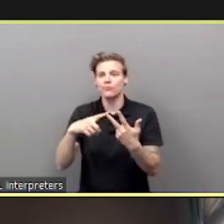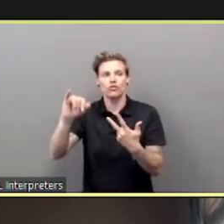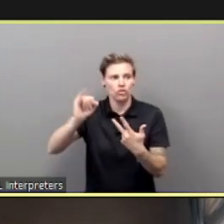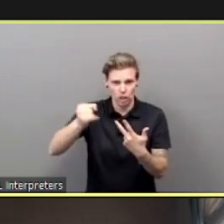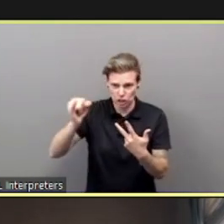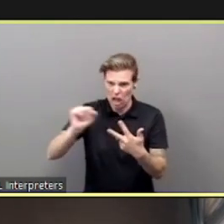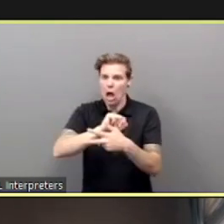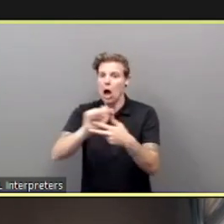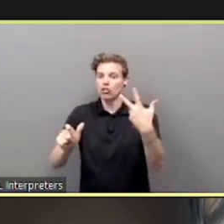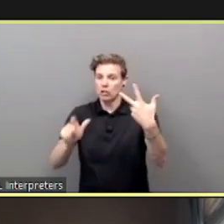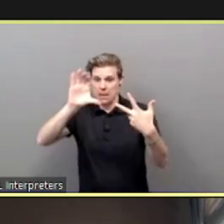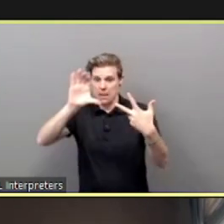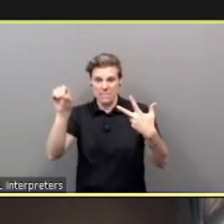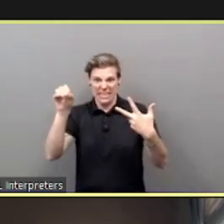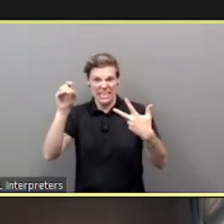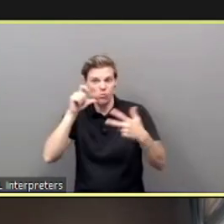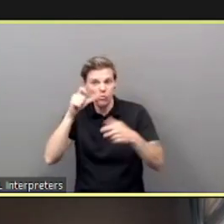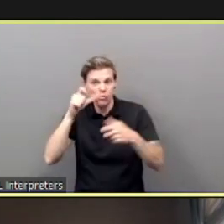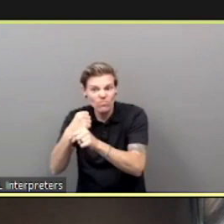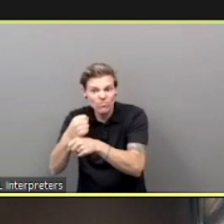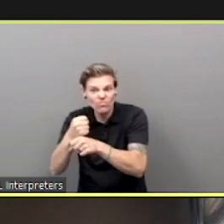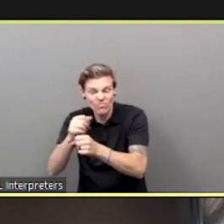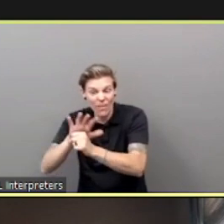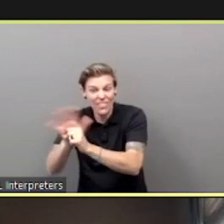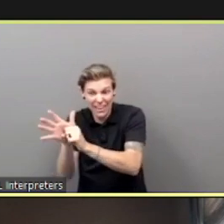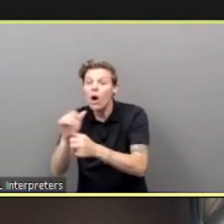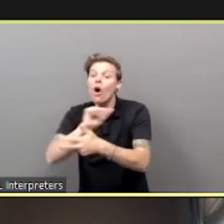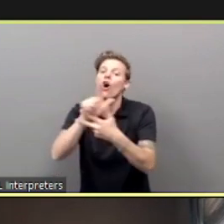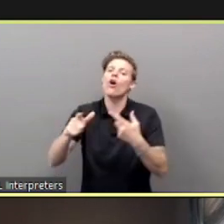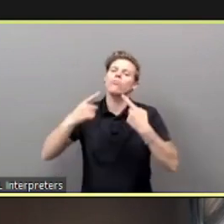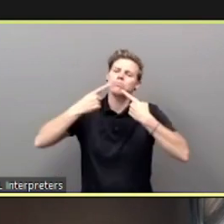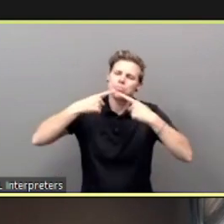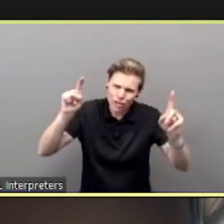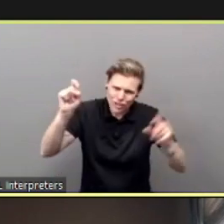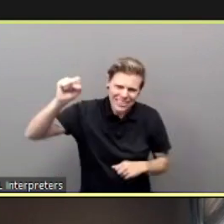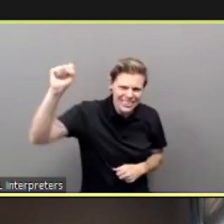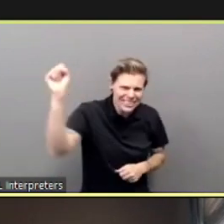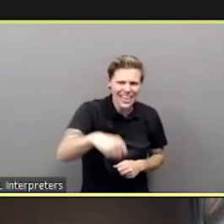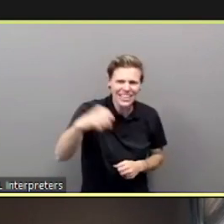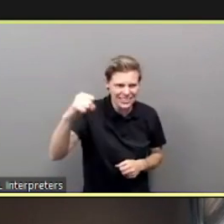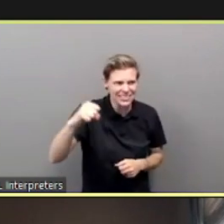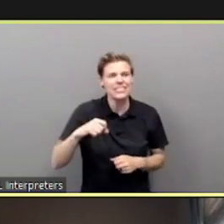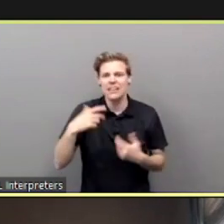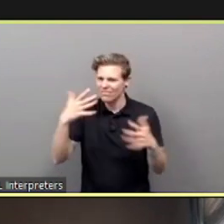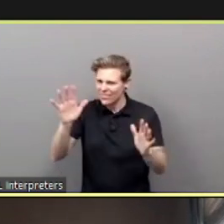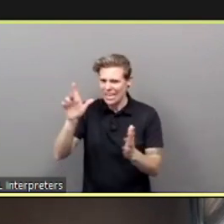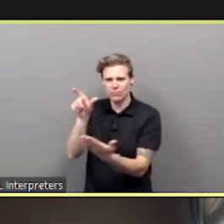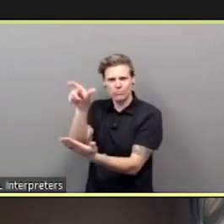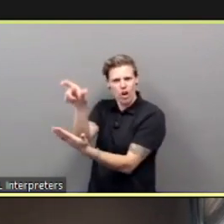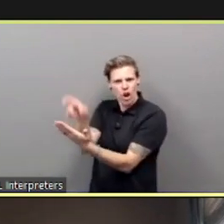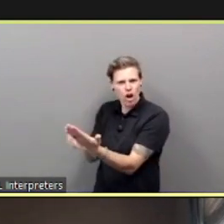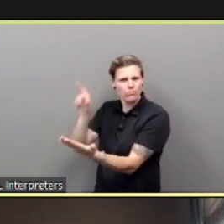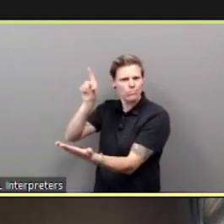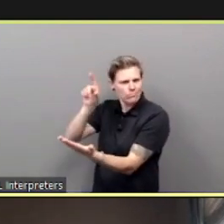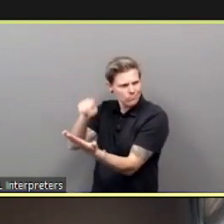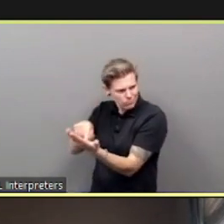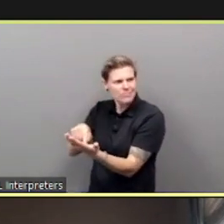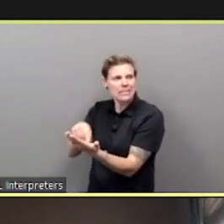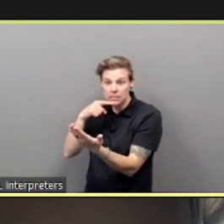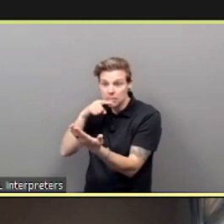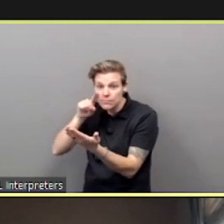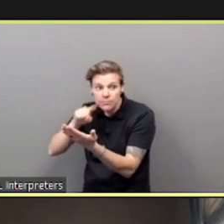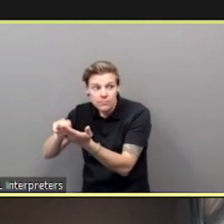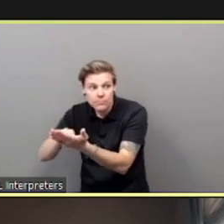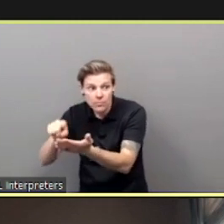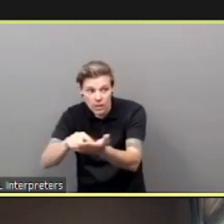is a study that looked at how effective was the COVID vaccine in preventing